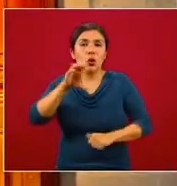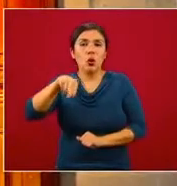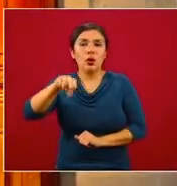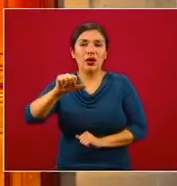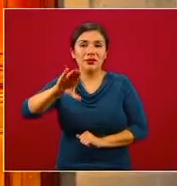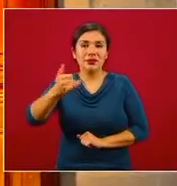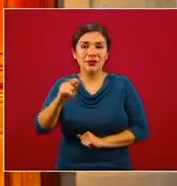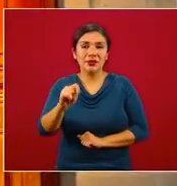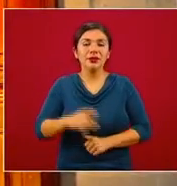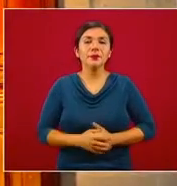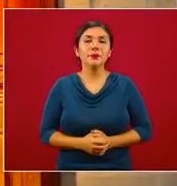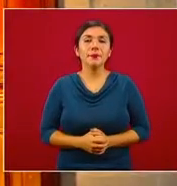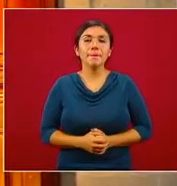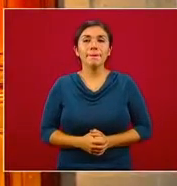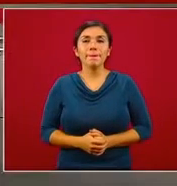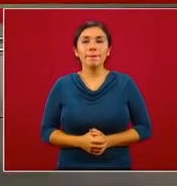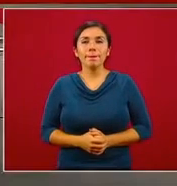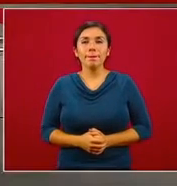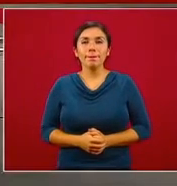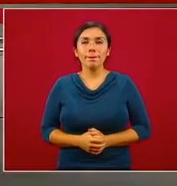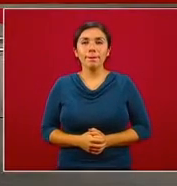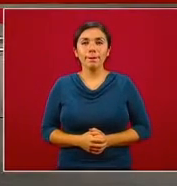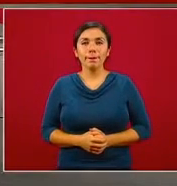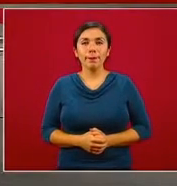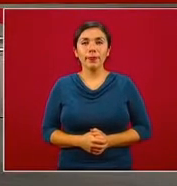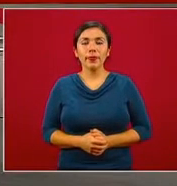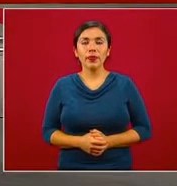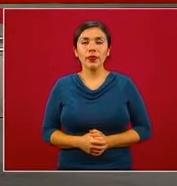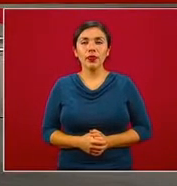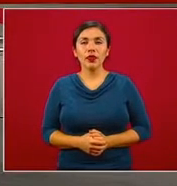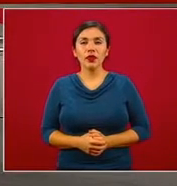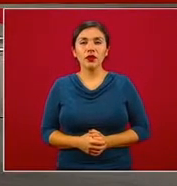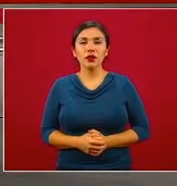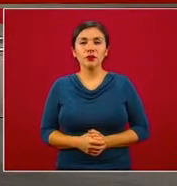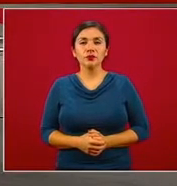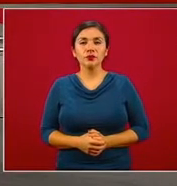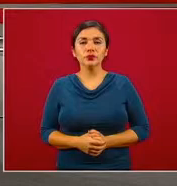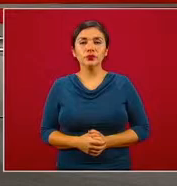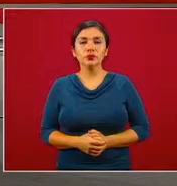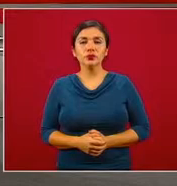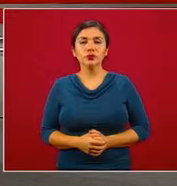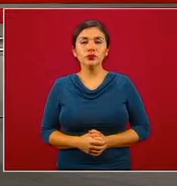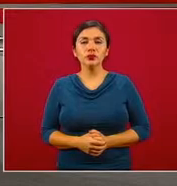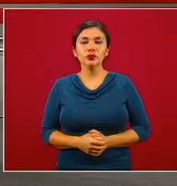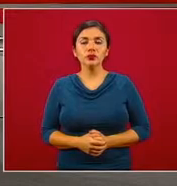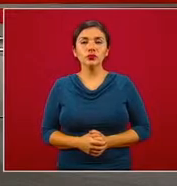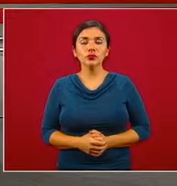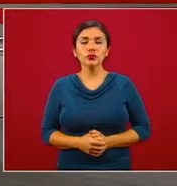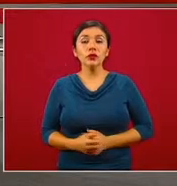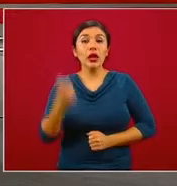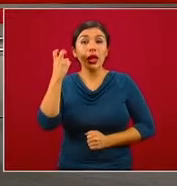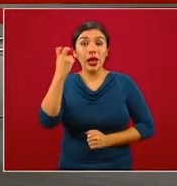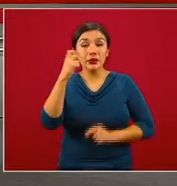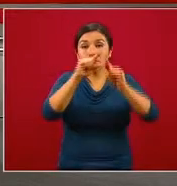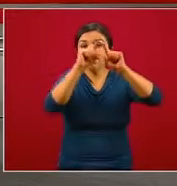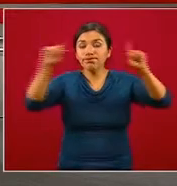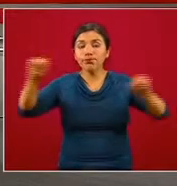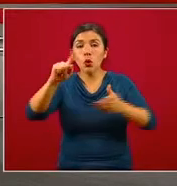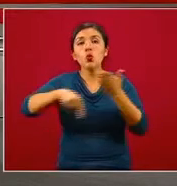work, working many times day and night, so the project can be successful.